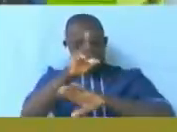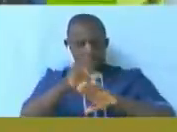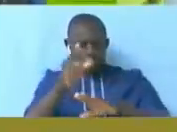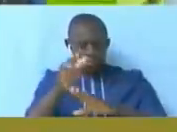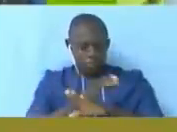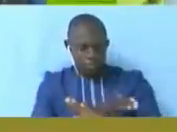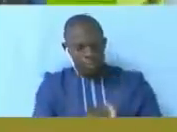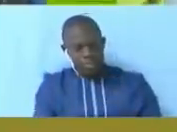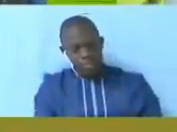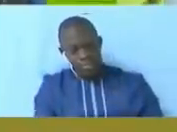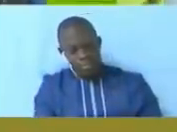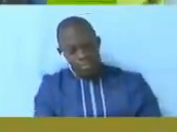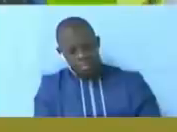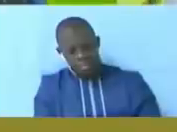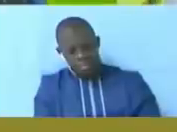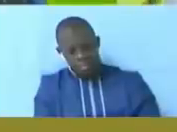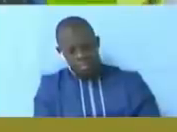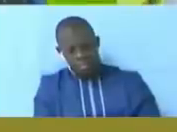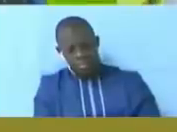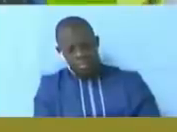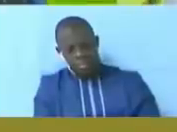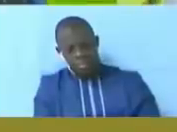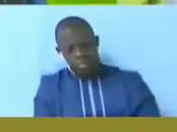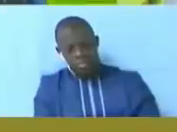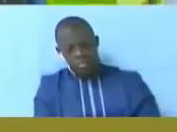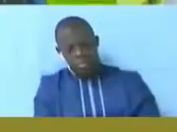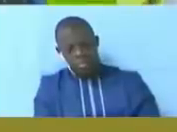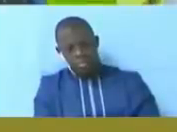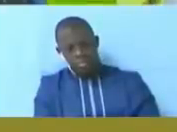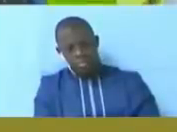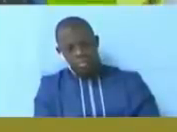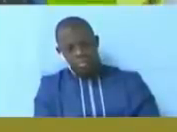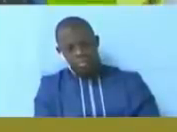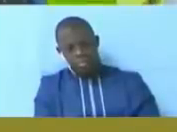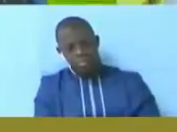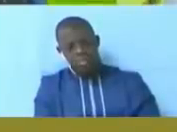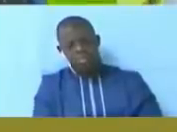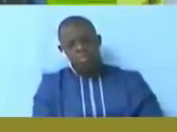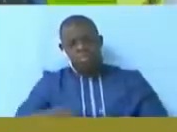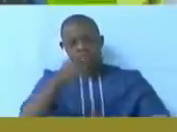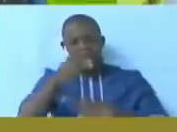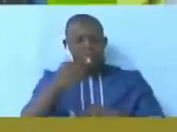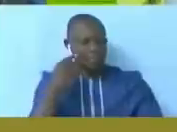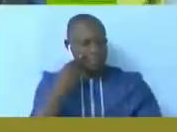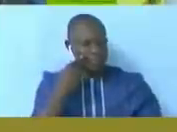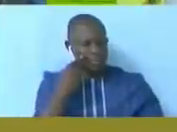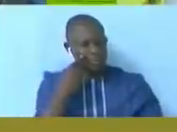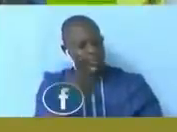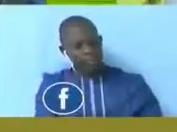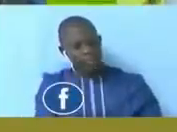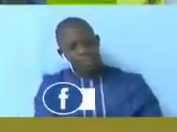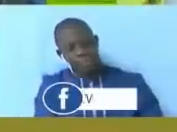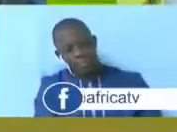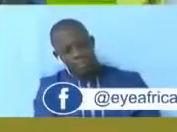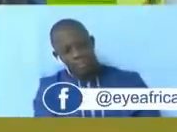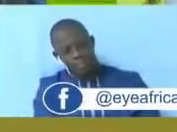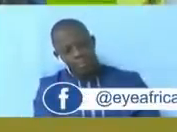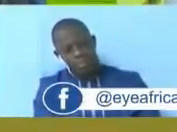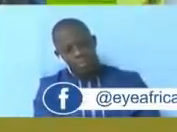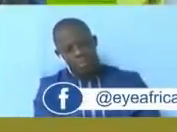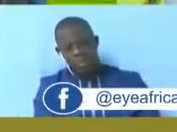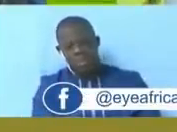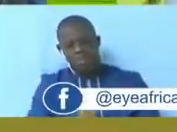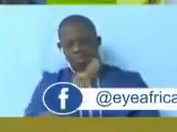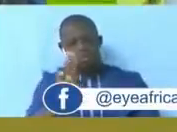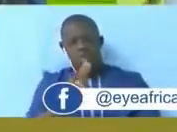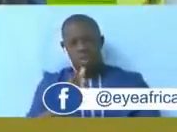me yalon ko ngalo lota NIA la santon ko lefe. The following day, Usamu. No, the very day